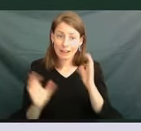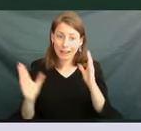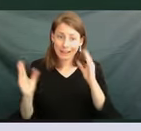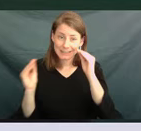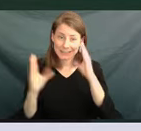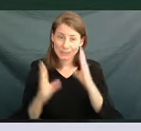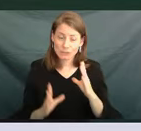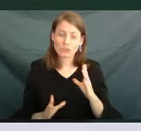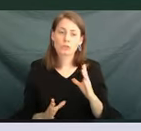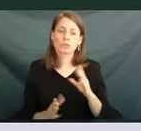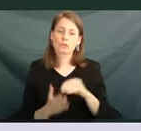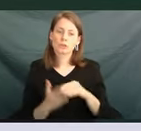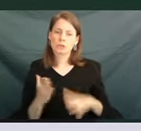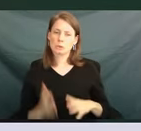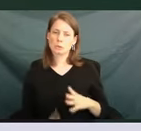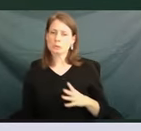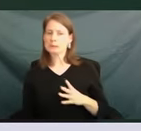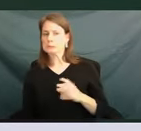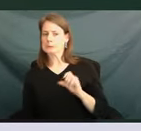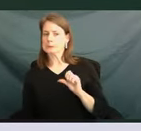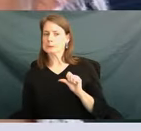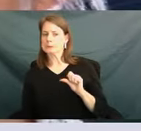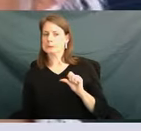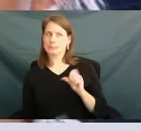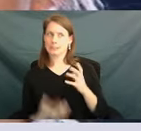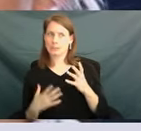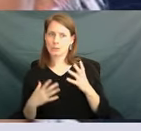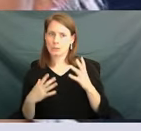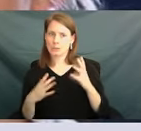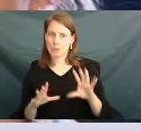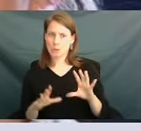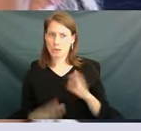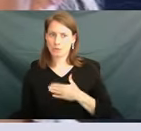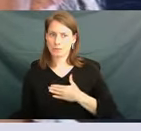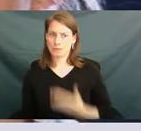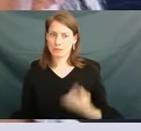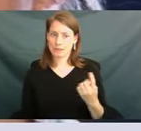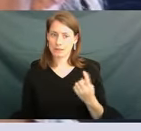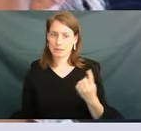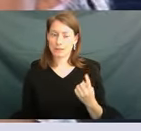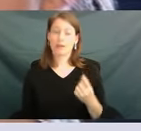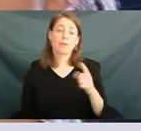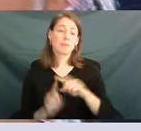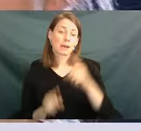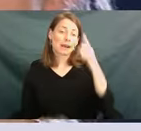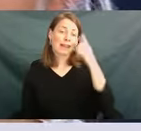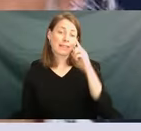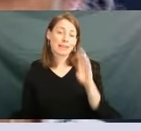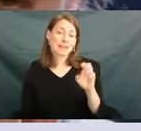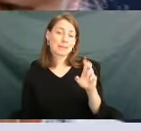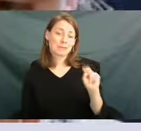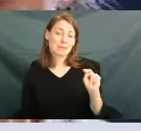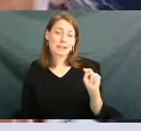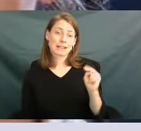got some friends and that he's not on his own with things. I've been more friendly with Ben than I used to be